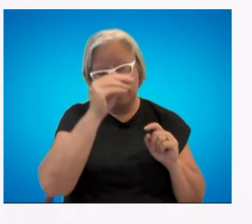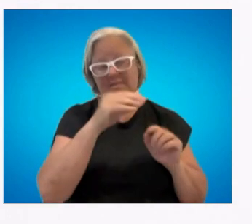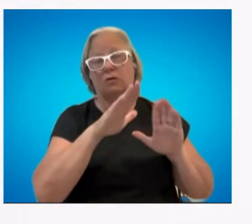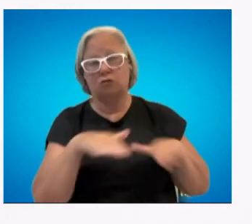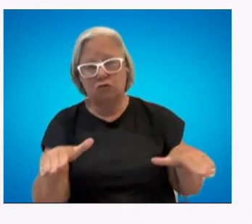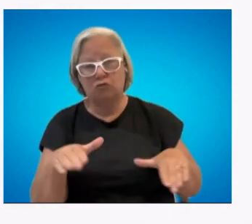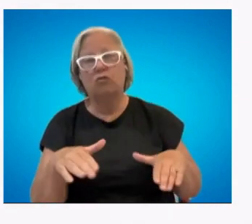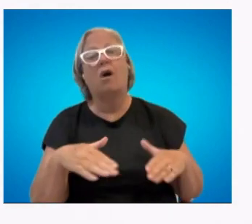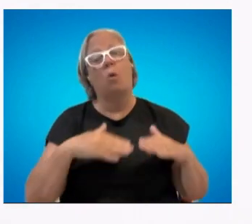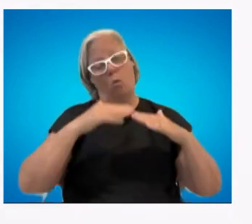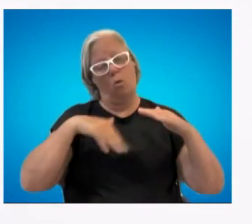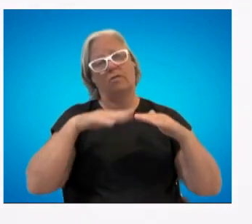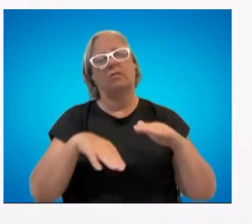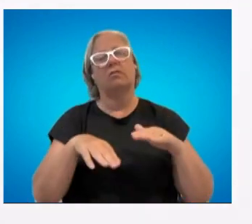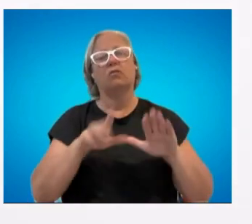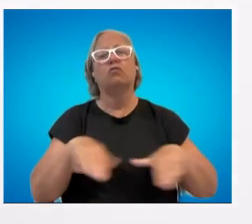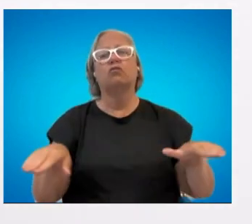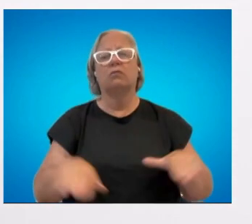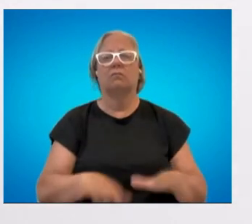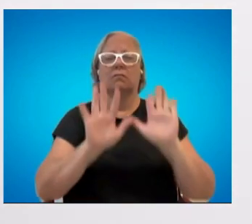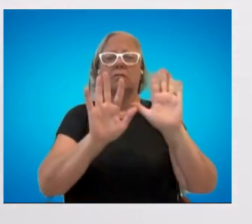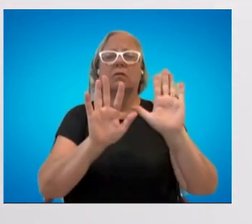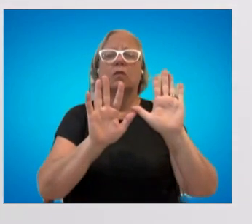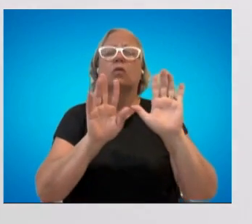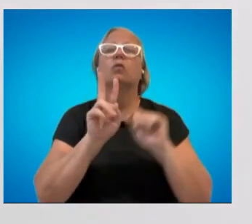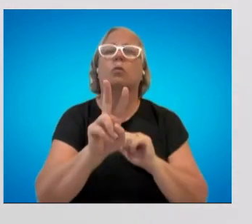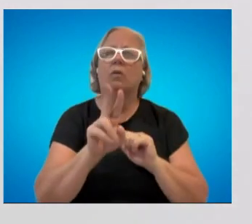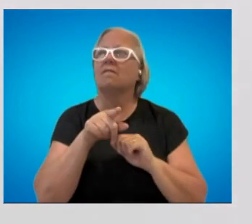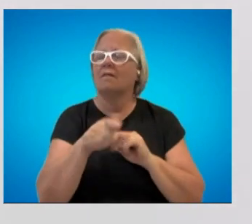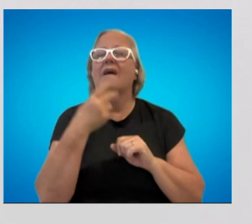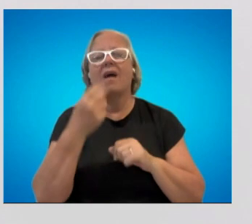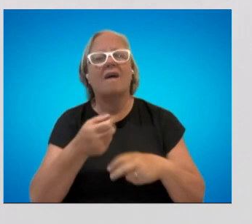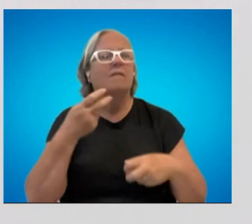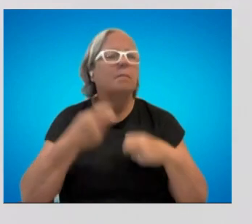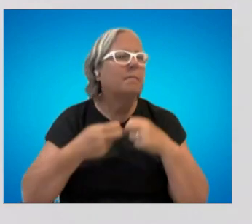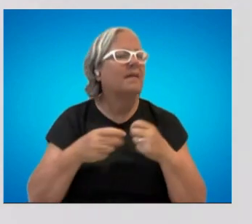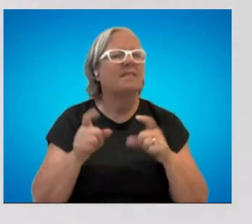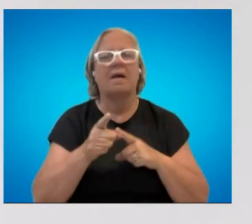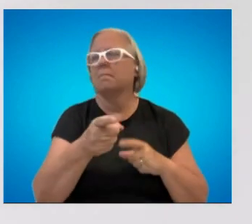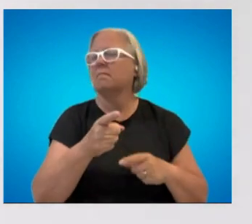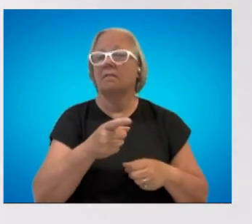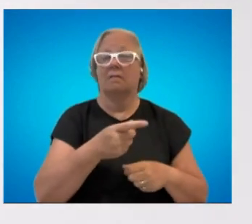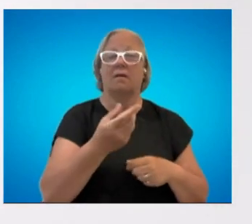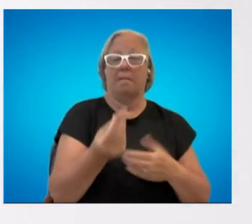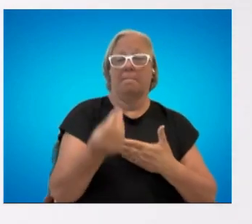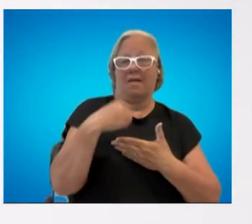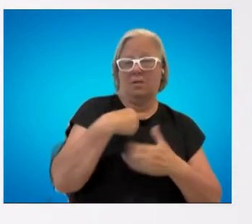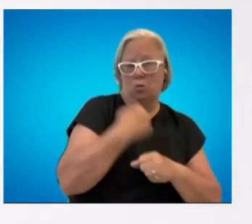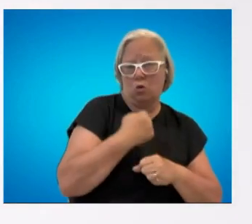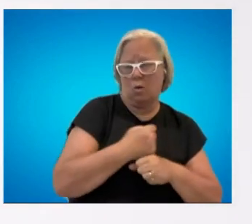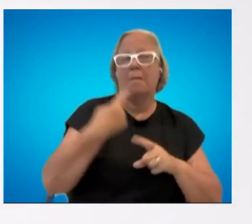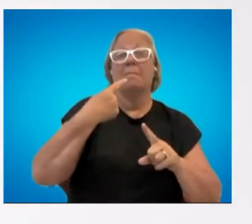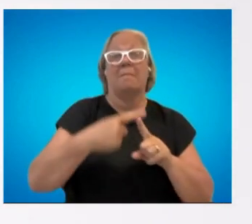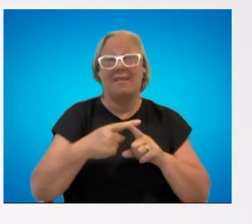do experience difficulties when they combine paid work with childcare responsibilities. And it's even,